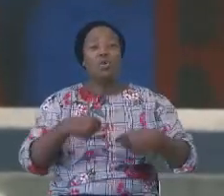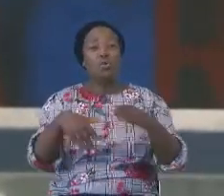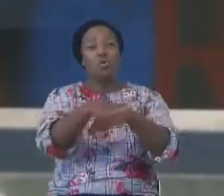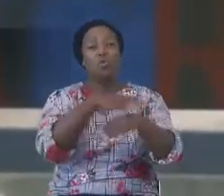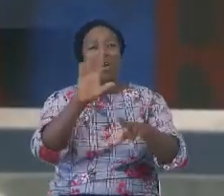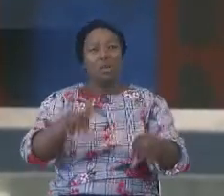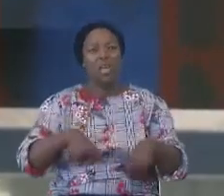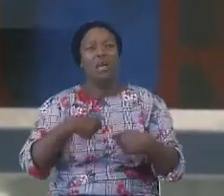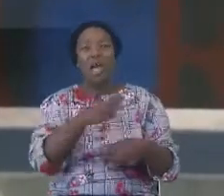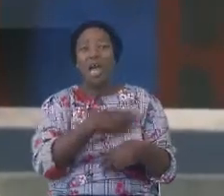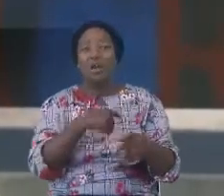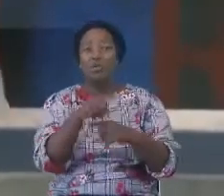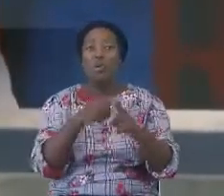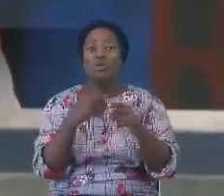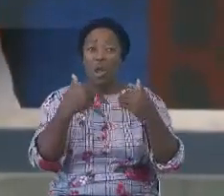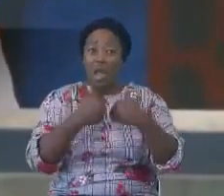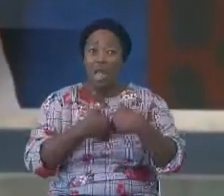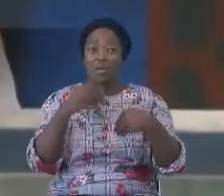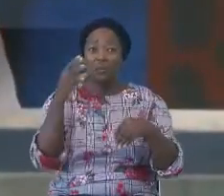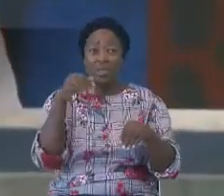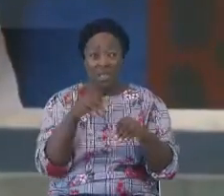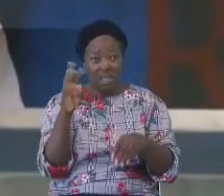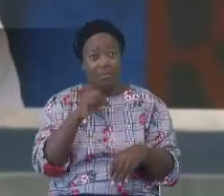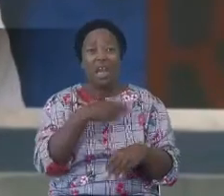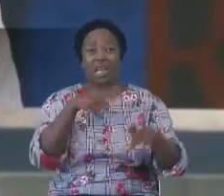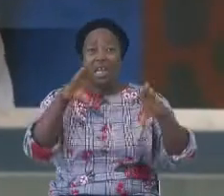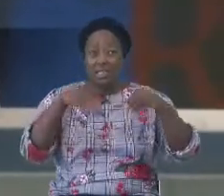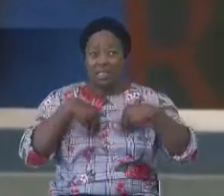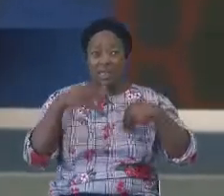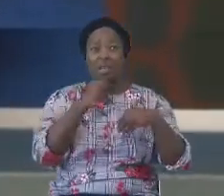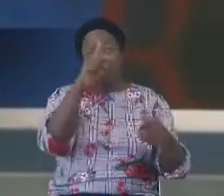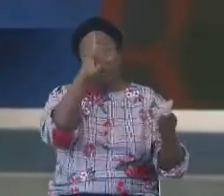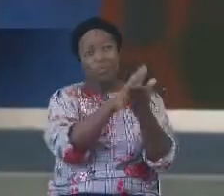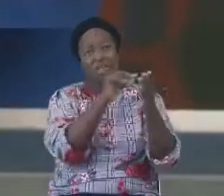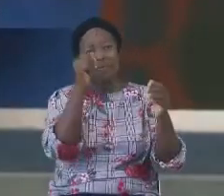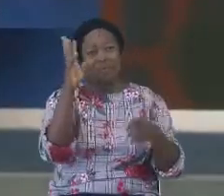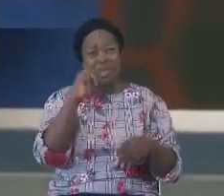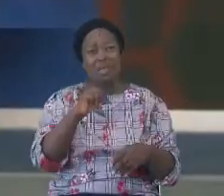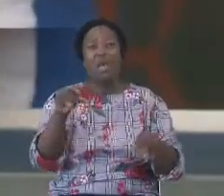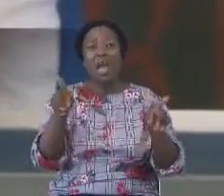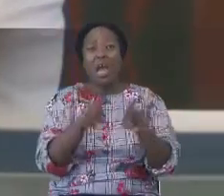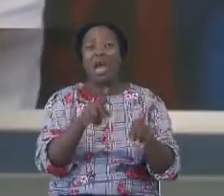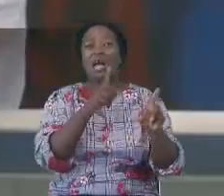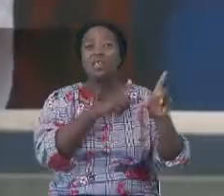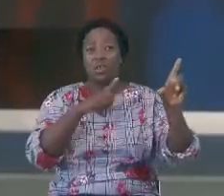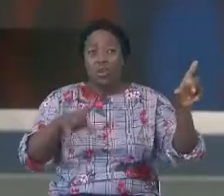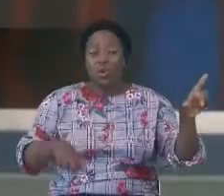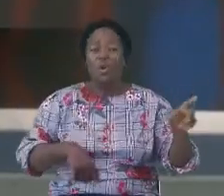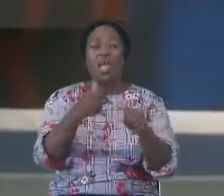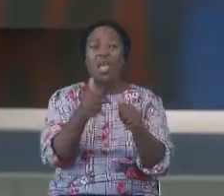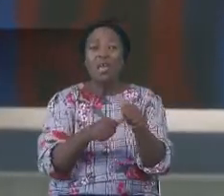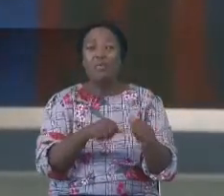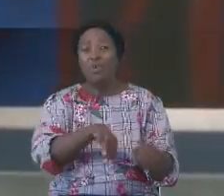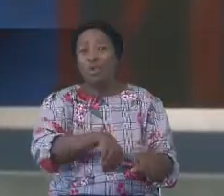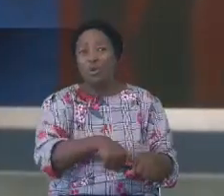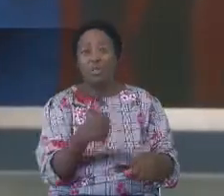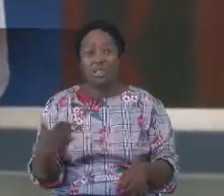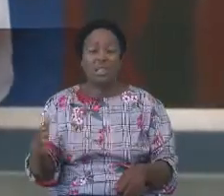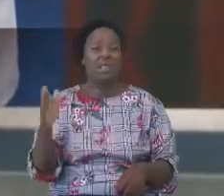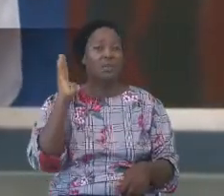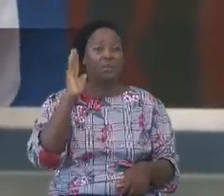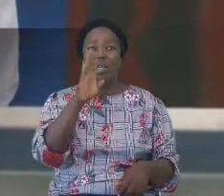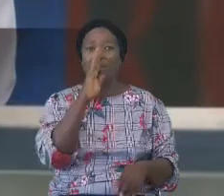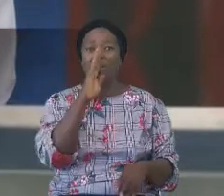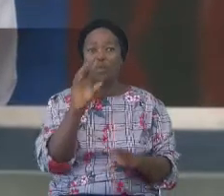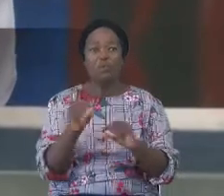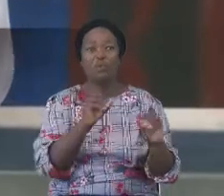he's Lord on earth, he's Lord over your life. And when you own him, accept him, believe him